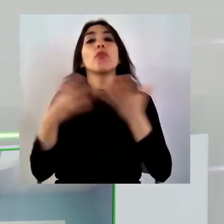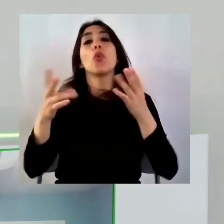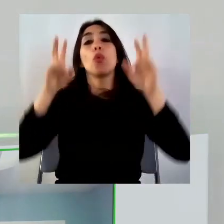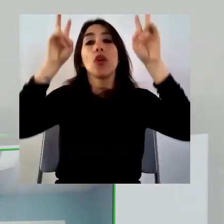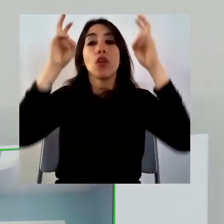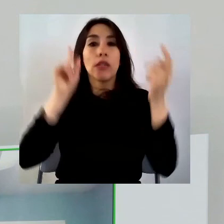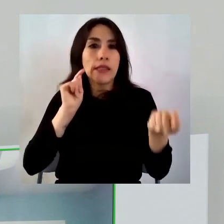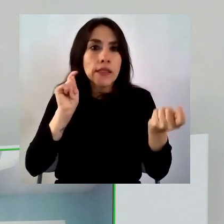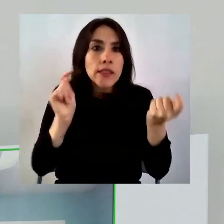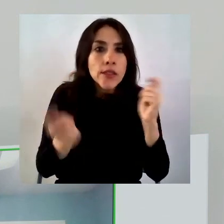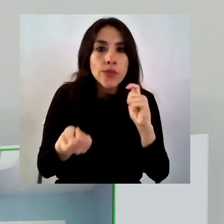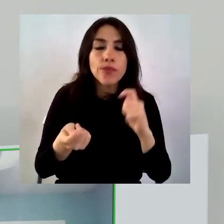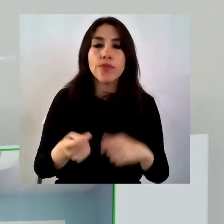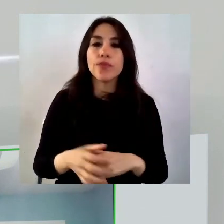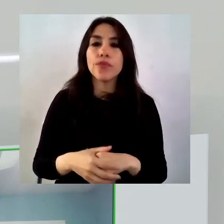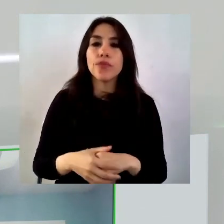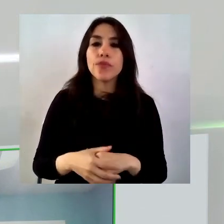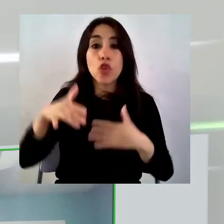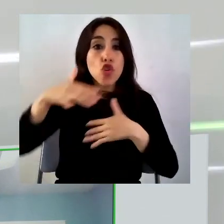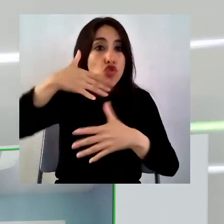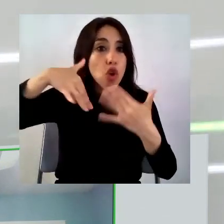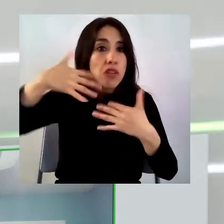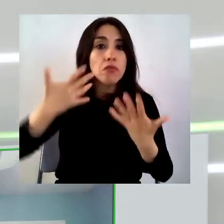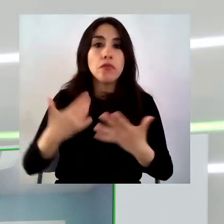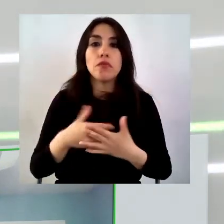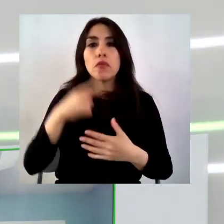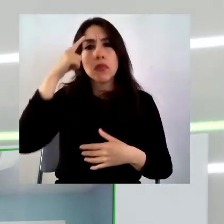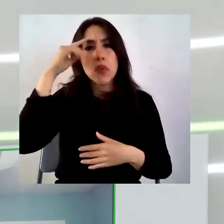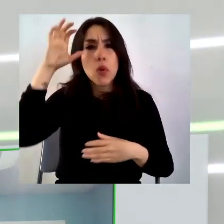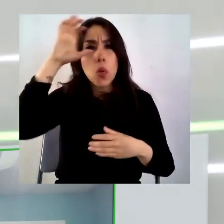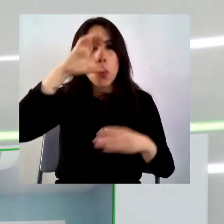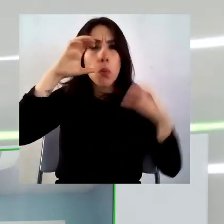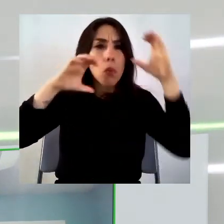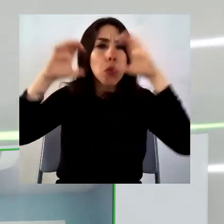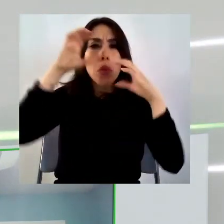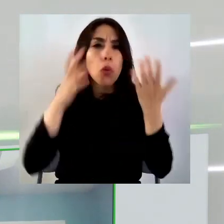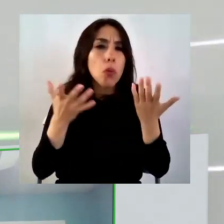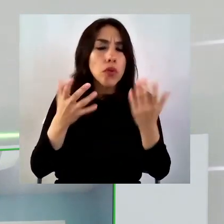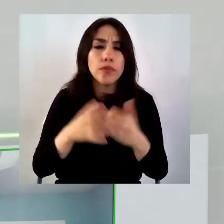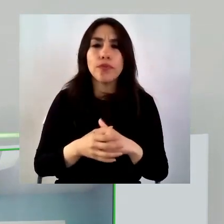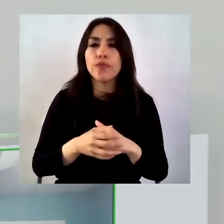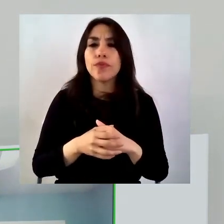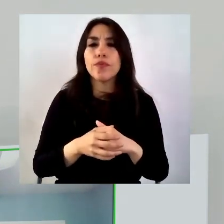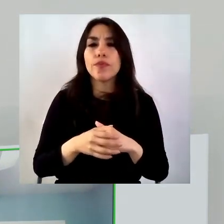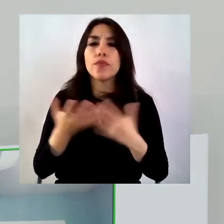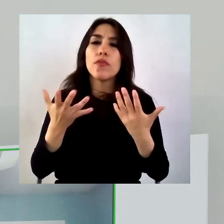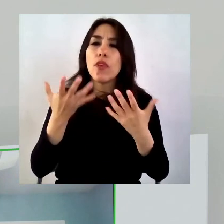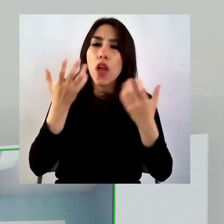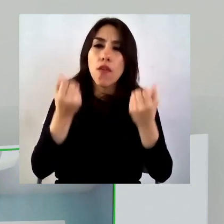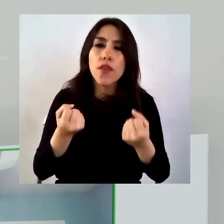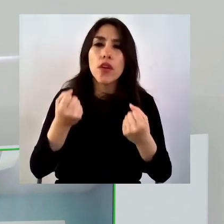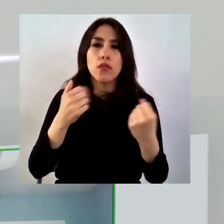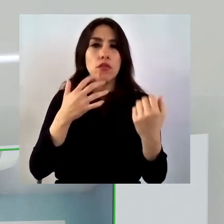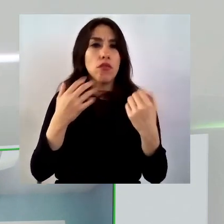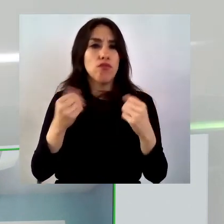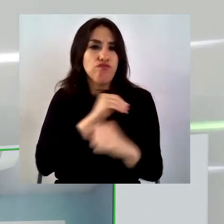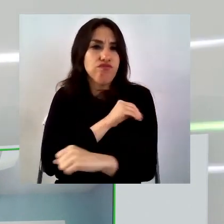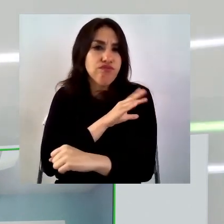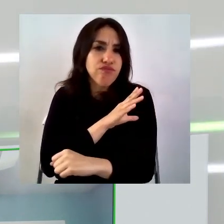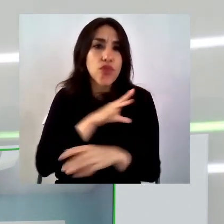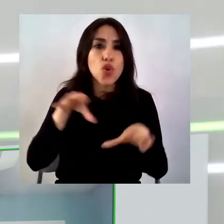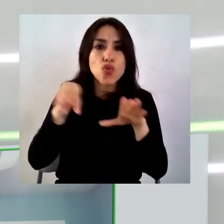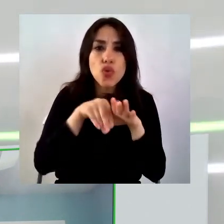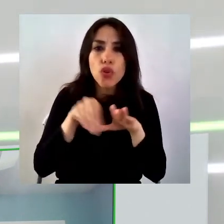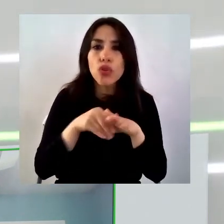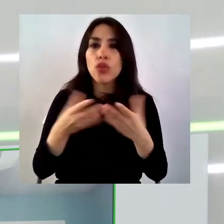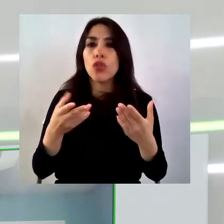we would like you to elaborate on the change of perception of employees and employers about the potential of inclusion. What recommendations